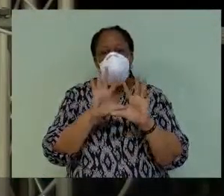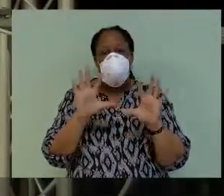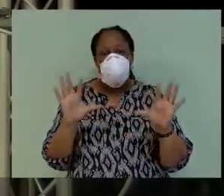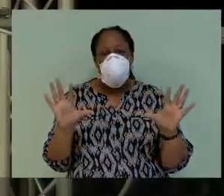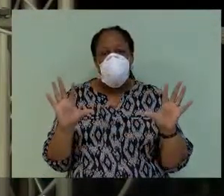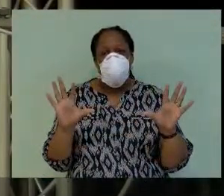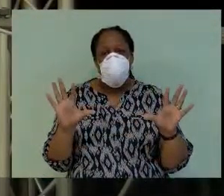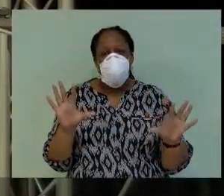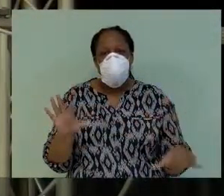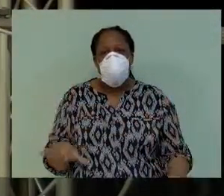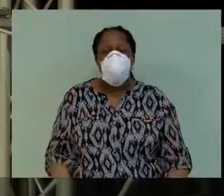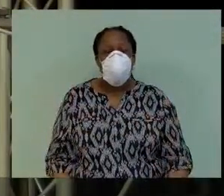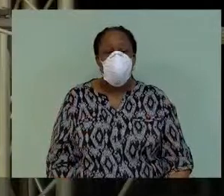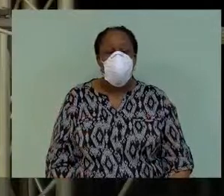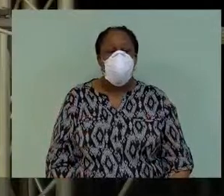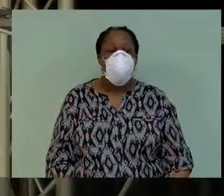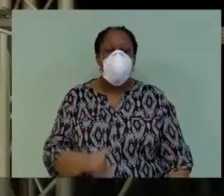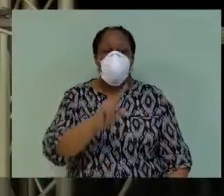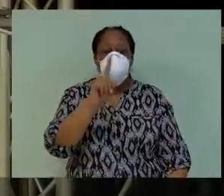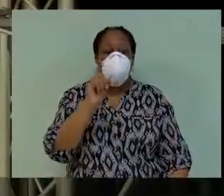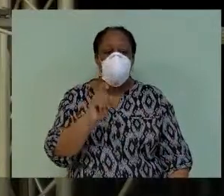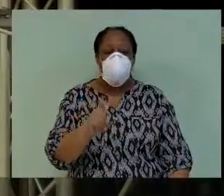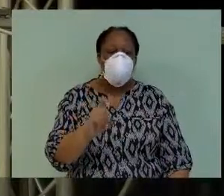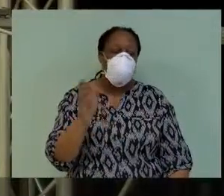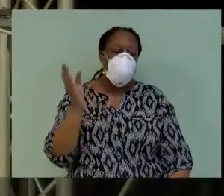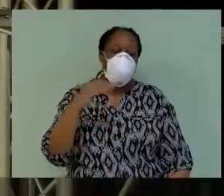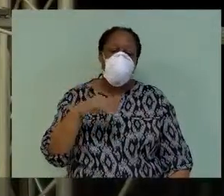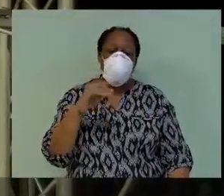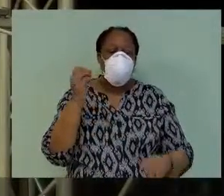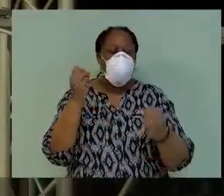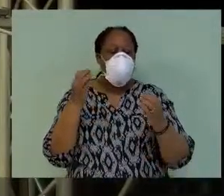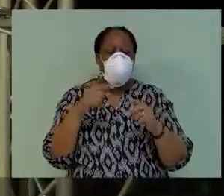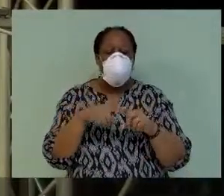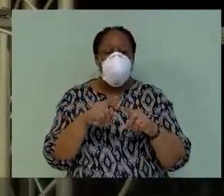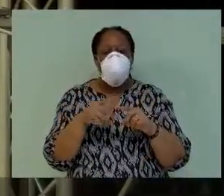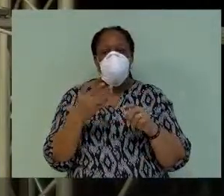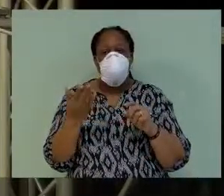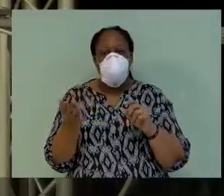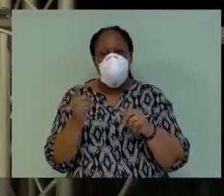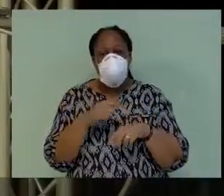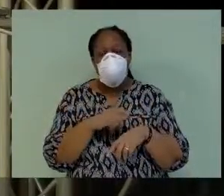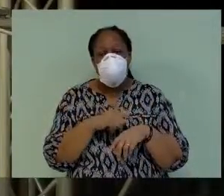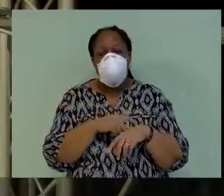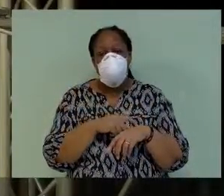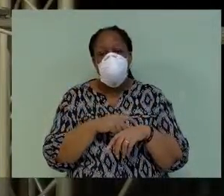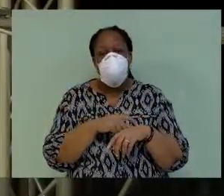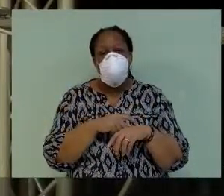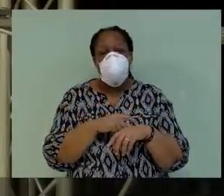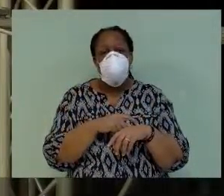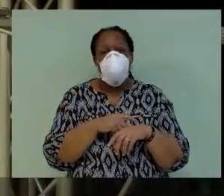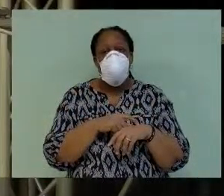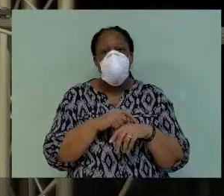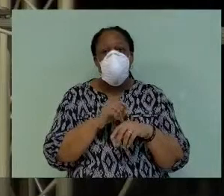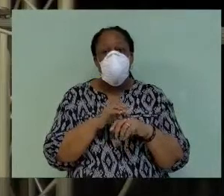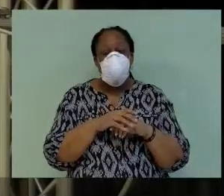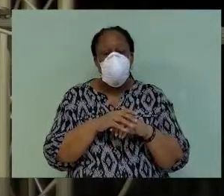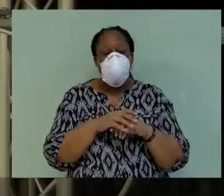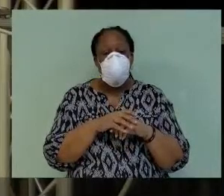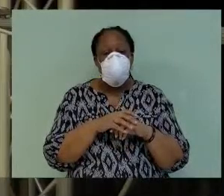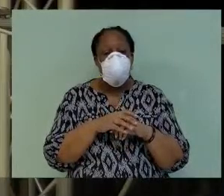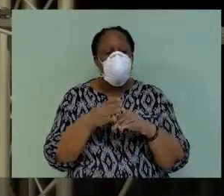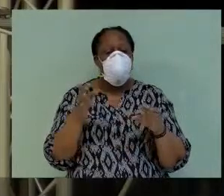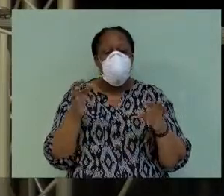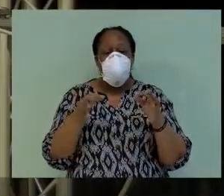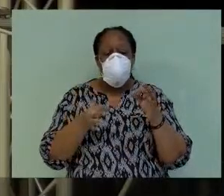it is a question that has been posed several times, the government of St. Kitts and Nevis, inasmuch as our borders remain